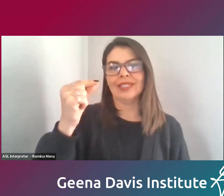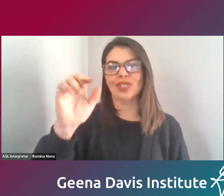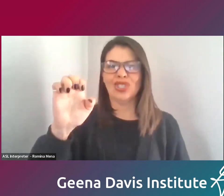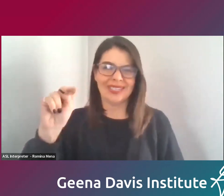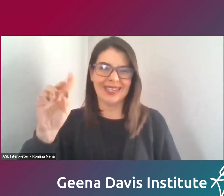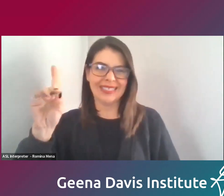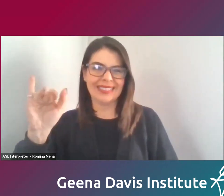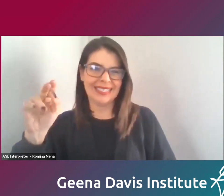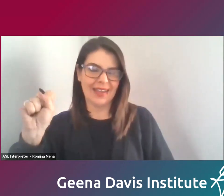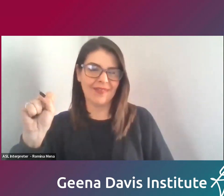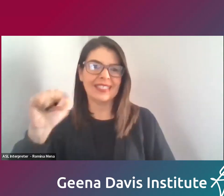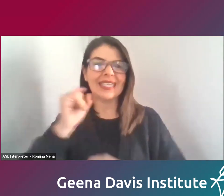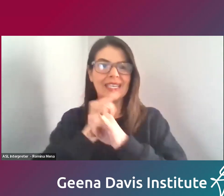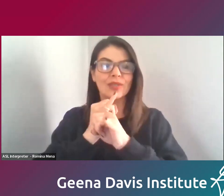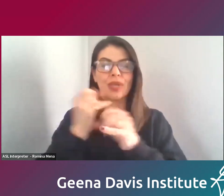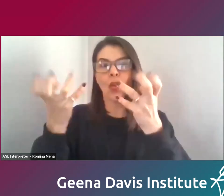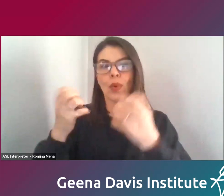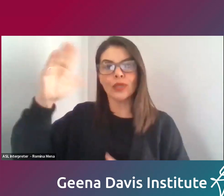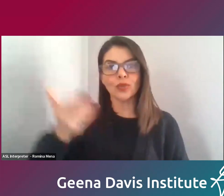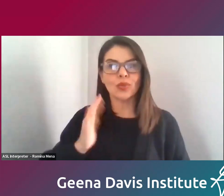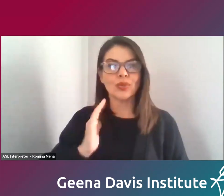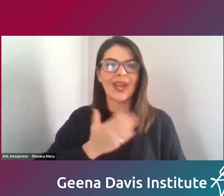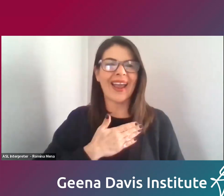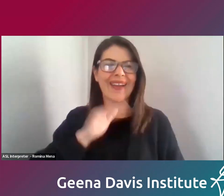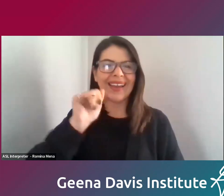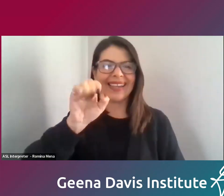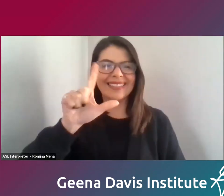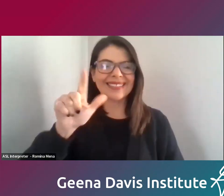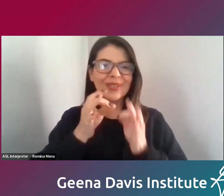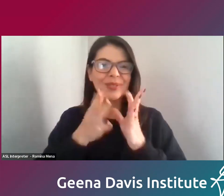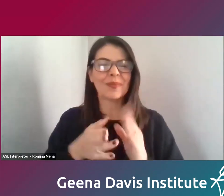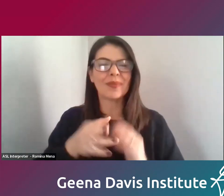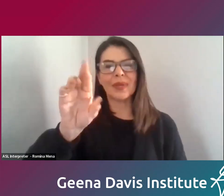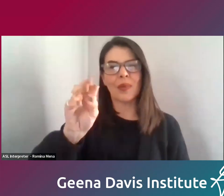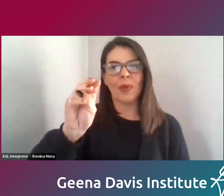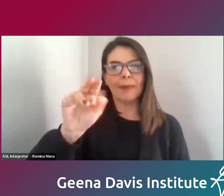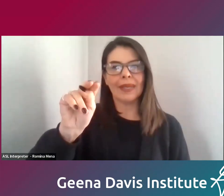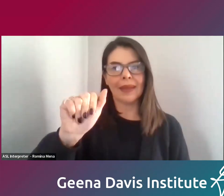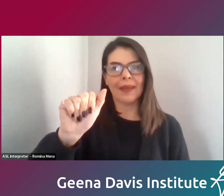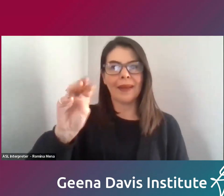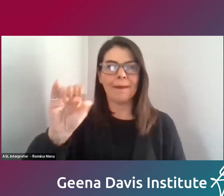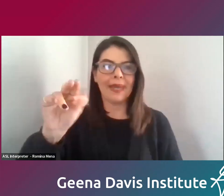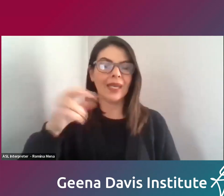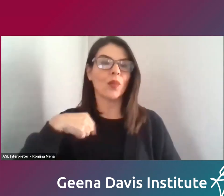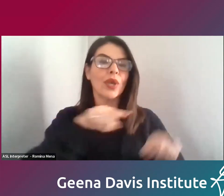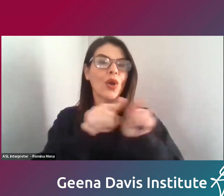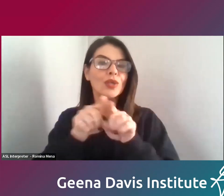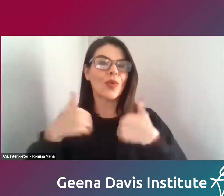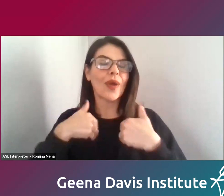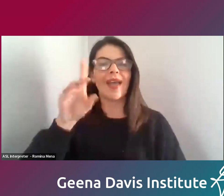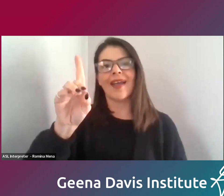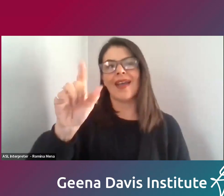like to introduce our ASL interpreters. First up is Romina Mina, and we will also have Darcy